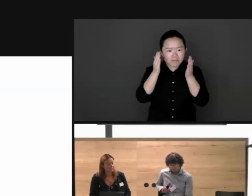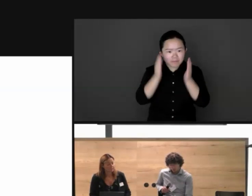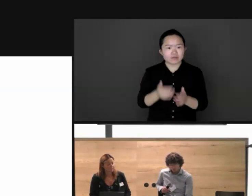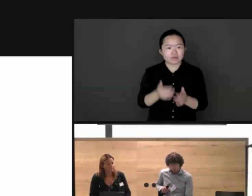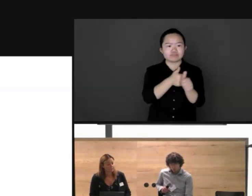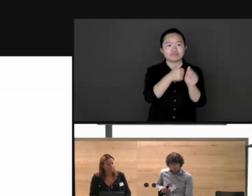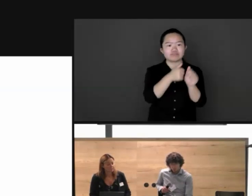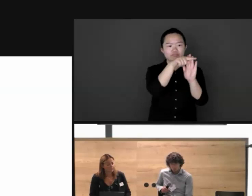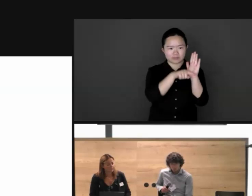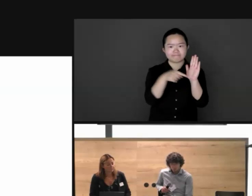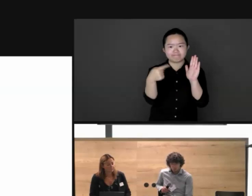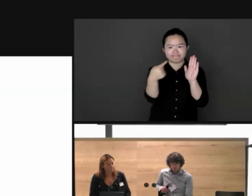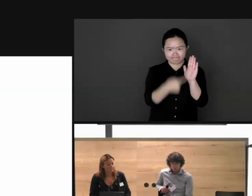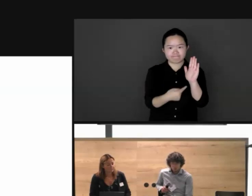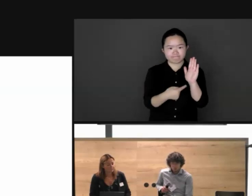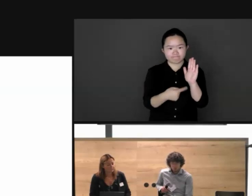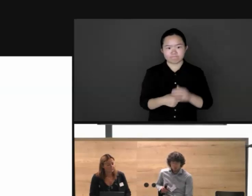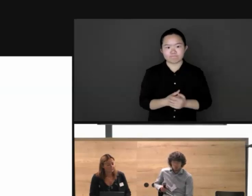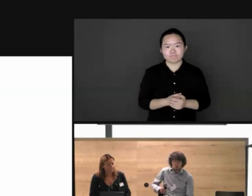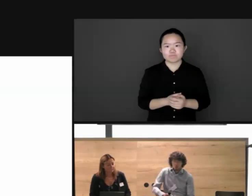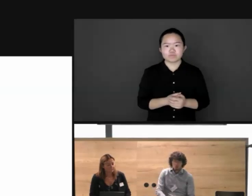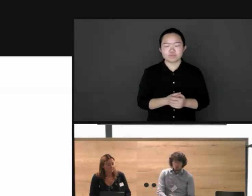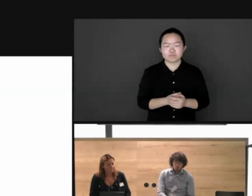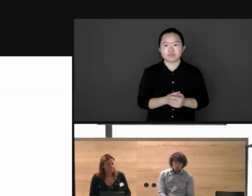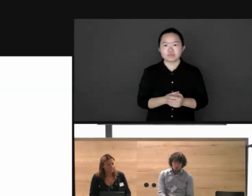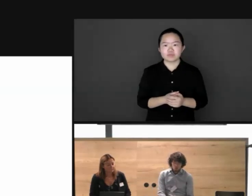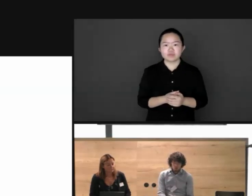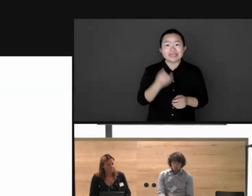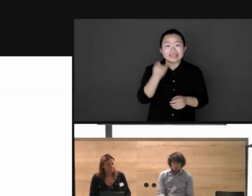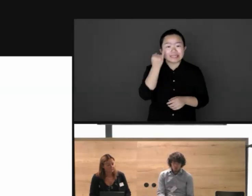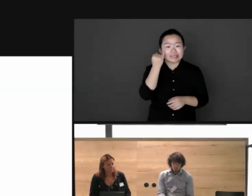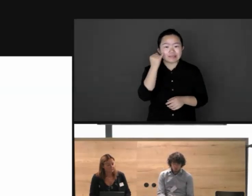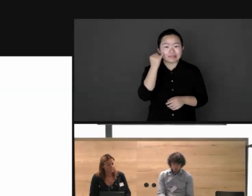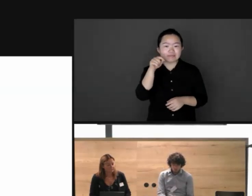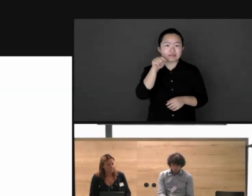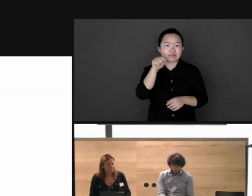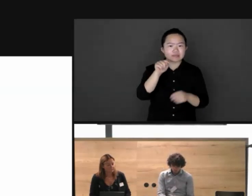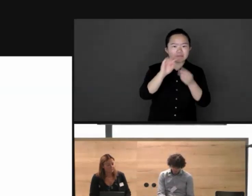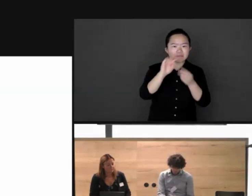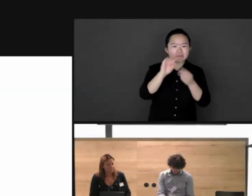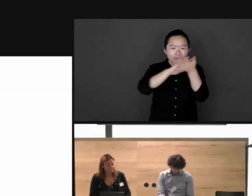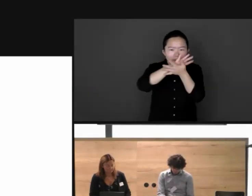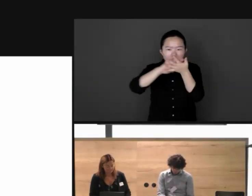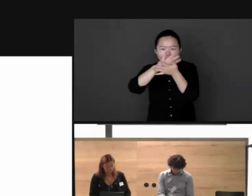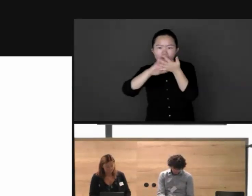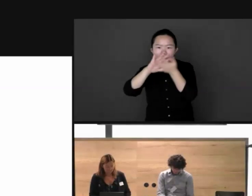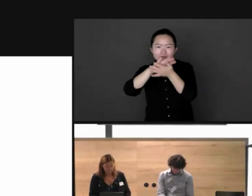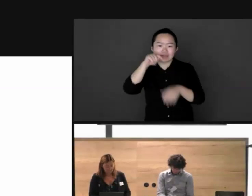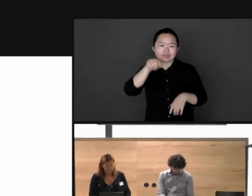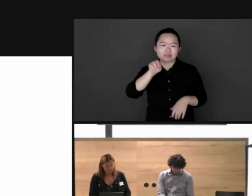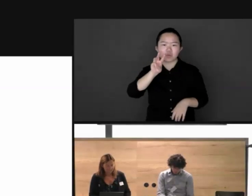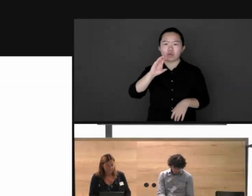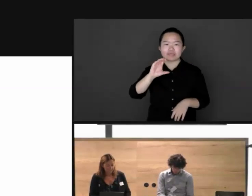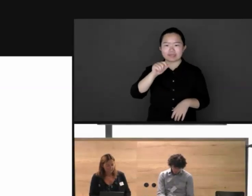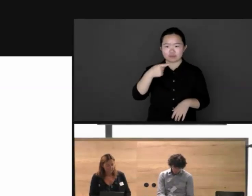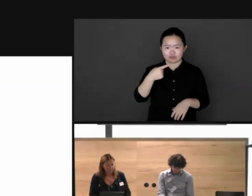go beyond WCAG. The authority applies a narrow interpretation to these requirements and takes action only